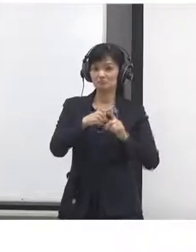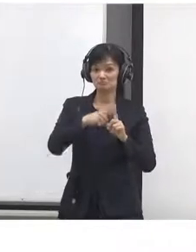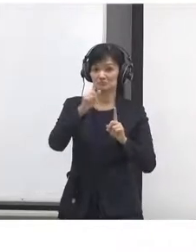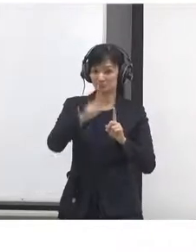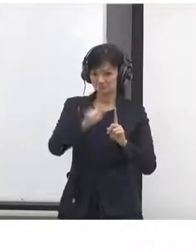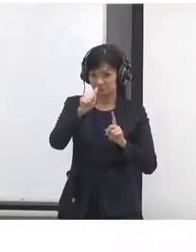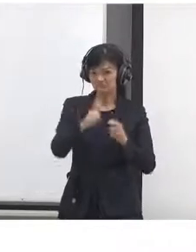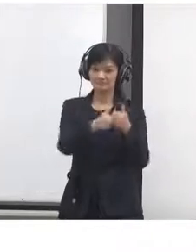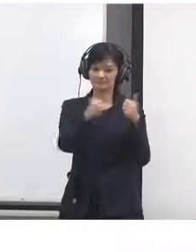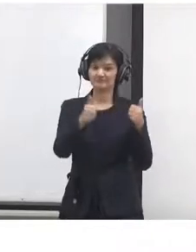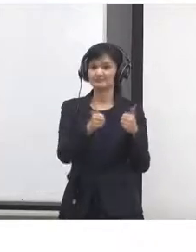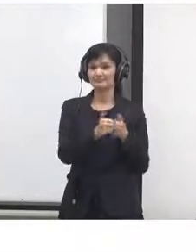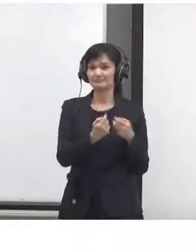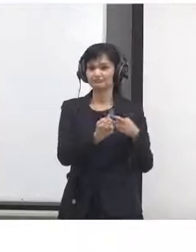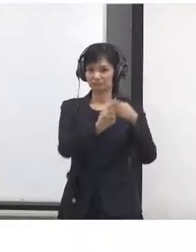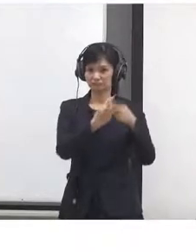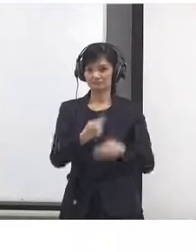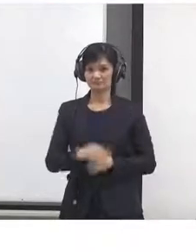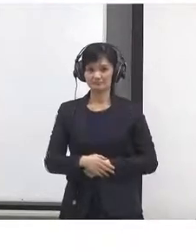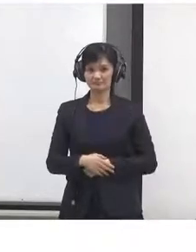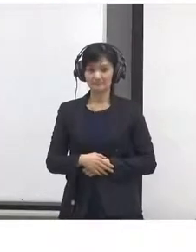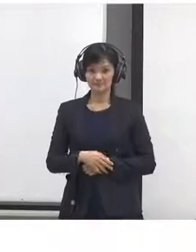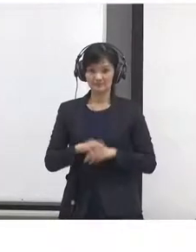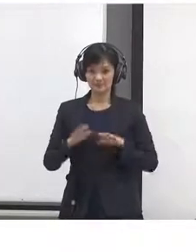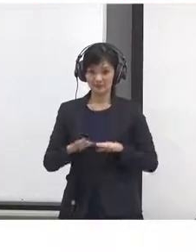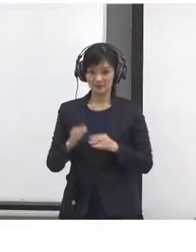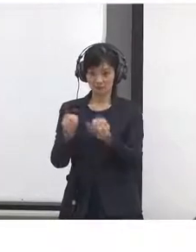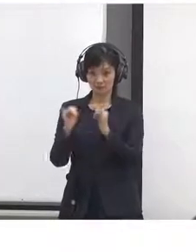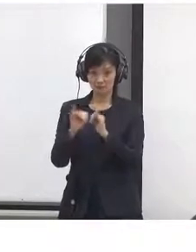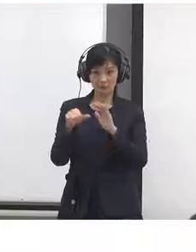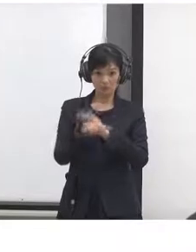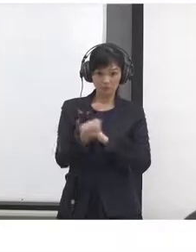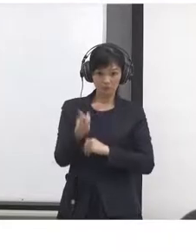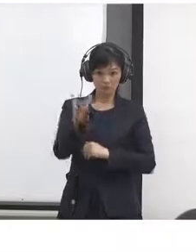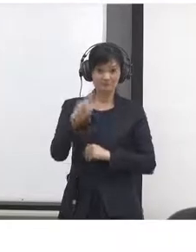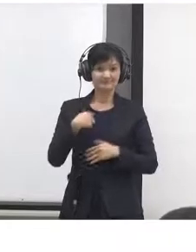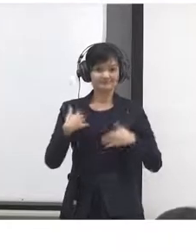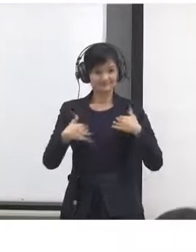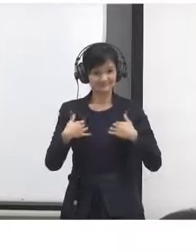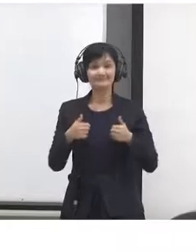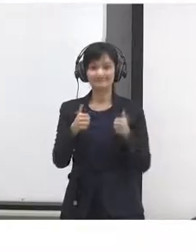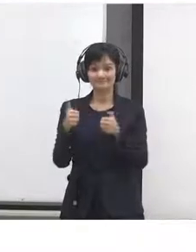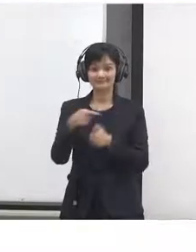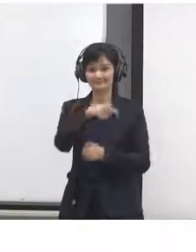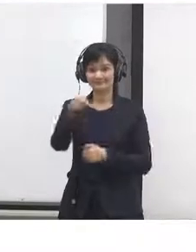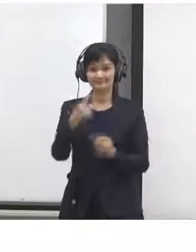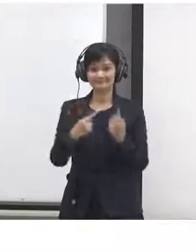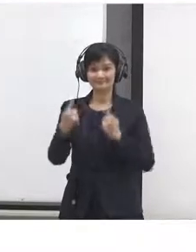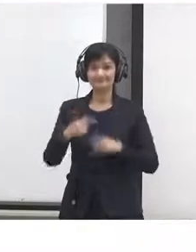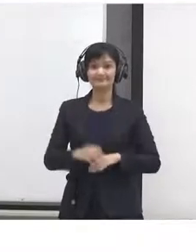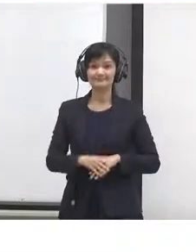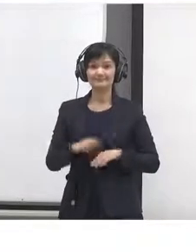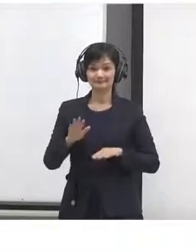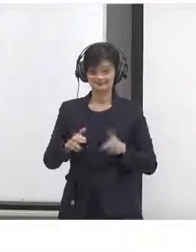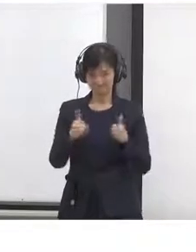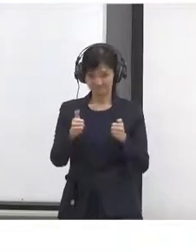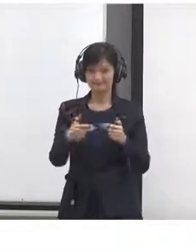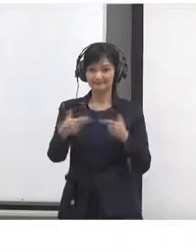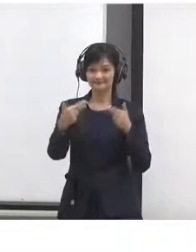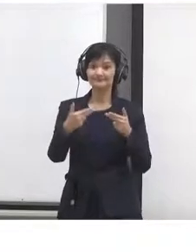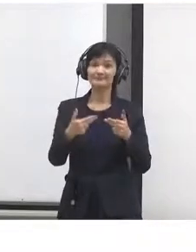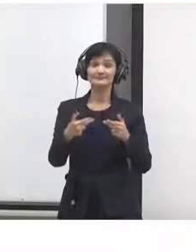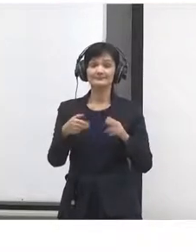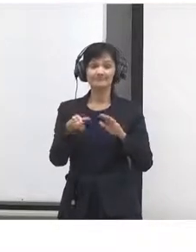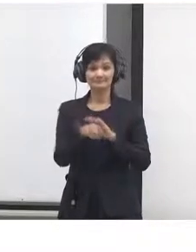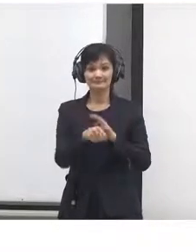you everyone to join our session today, and thank you everyone online, and also thank you people